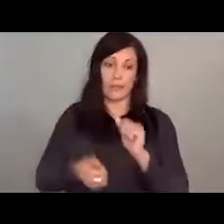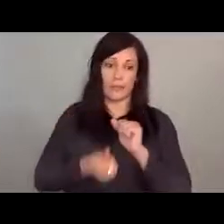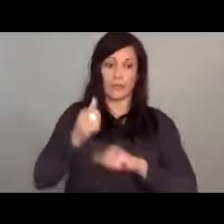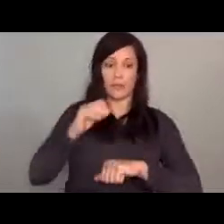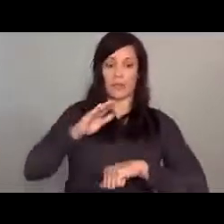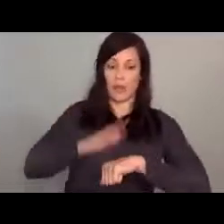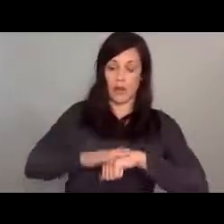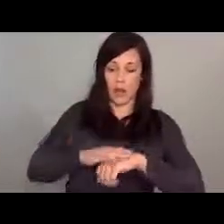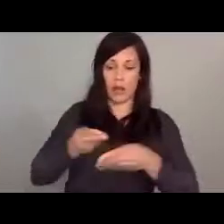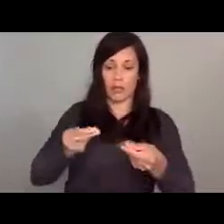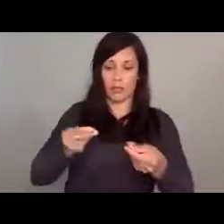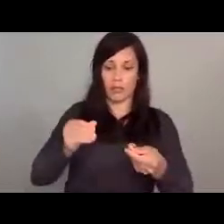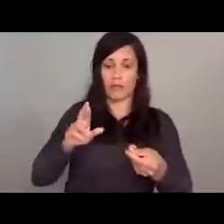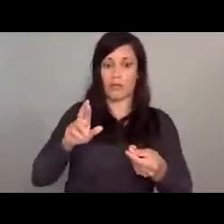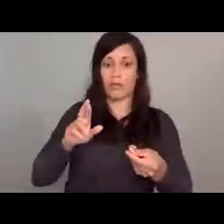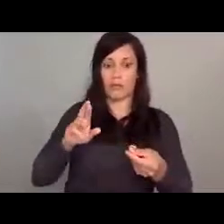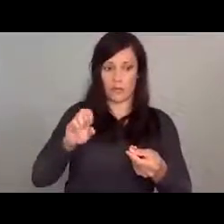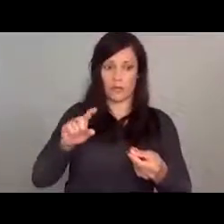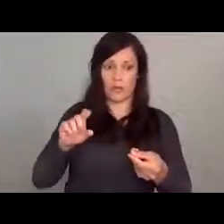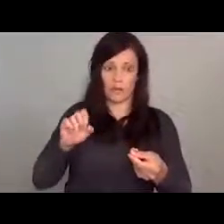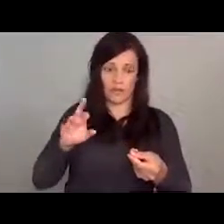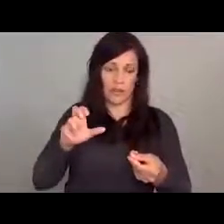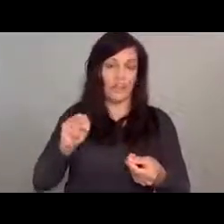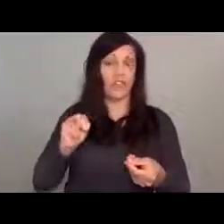city of La Conner. So I'm going to say agree.